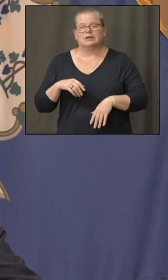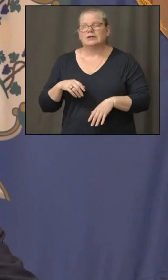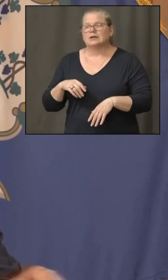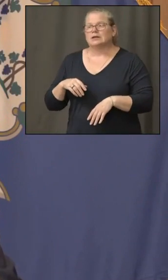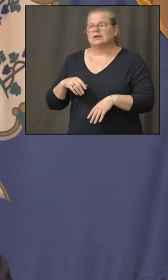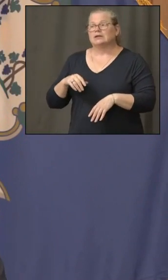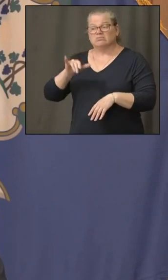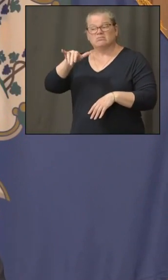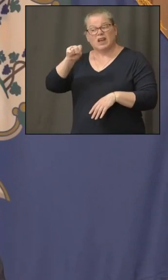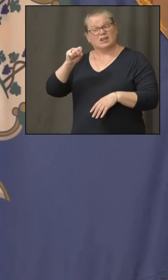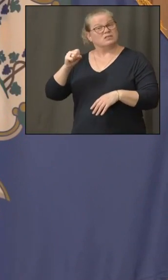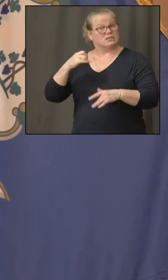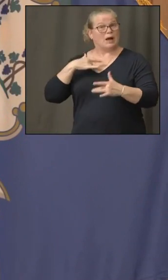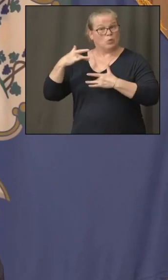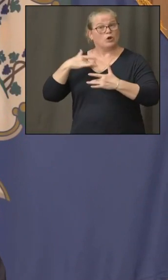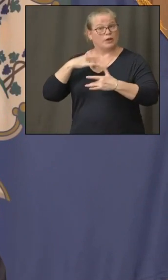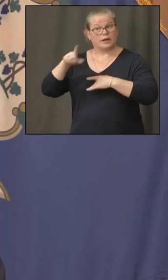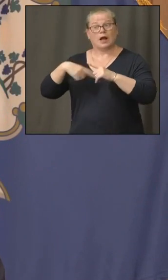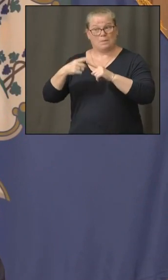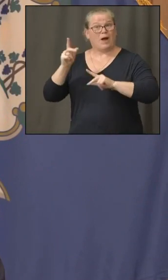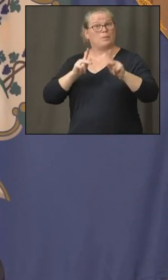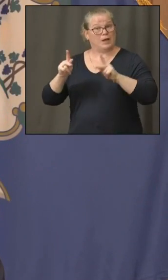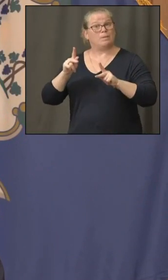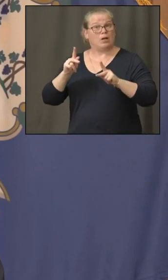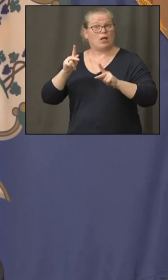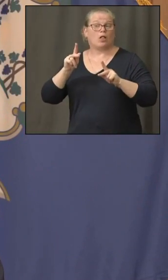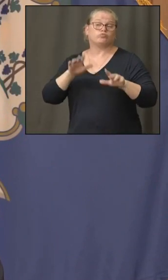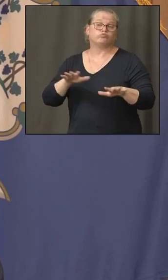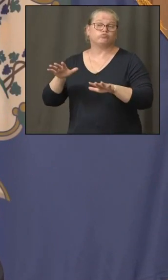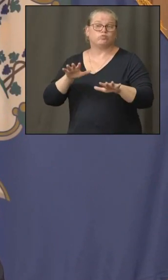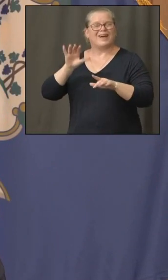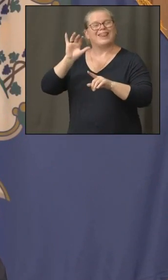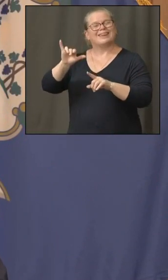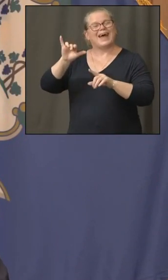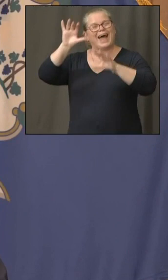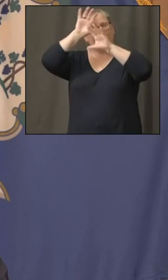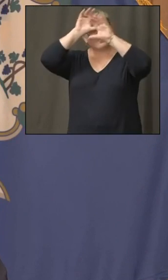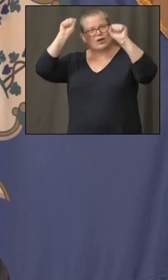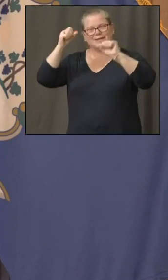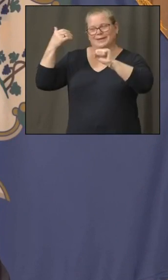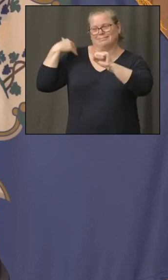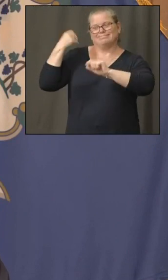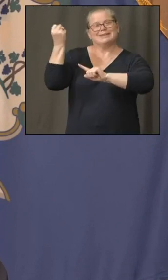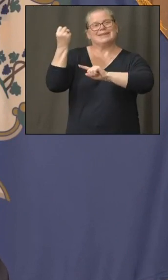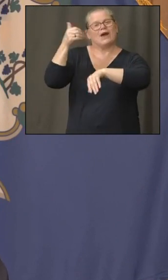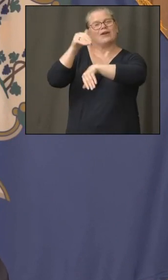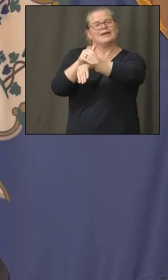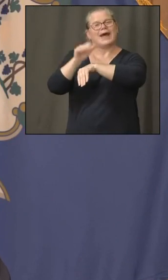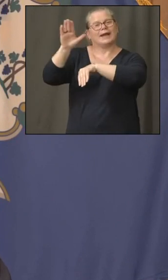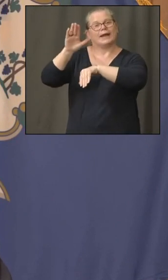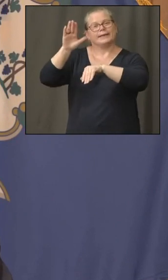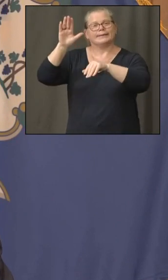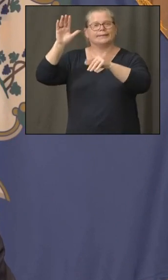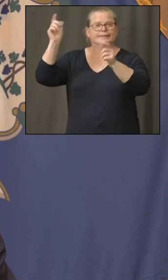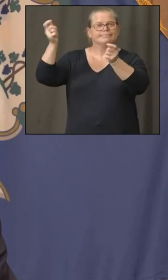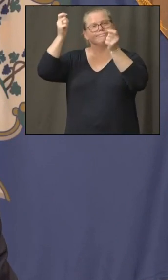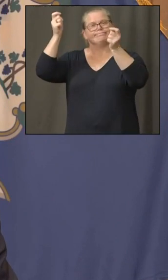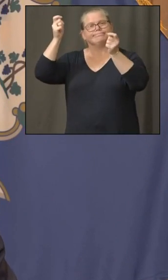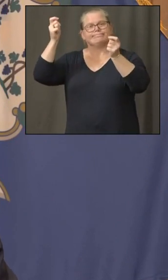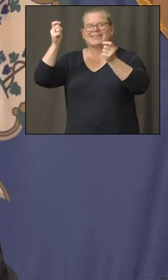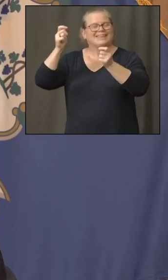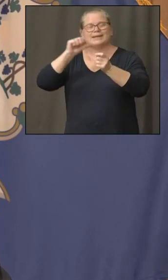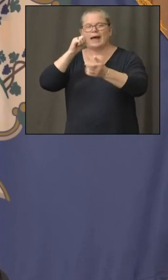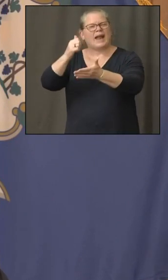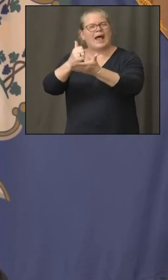got whatever came out of that rally was not particularly helpful. That's why Vice President Pence's task force was